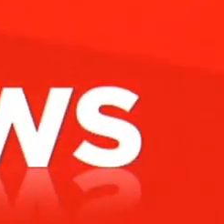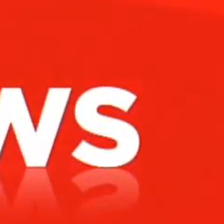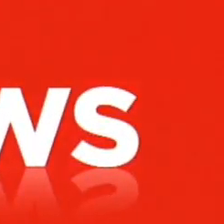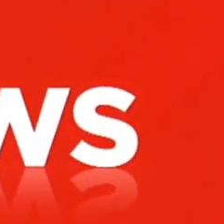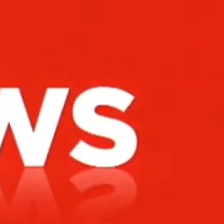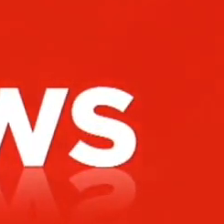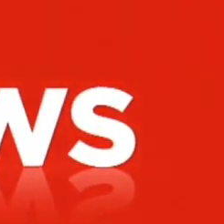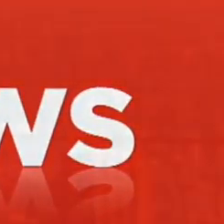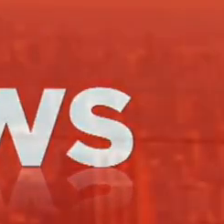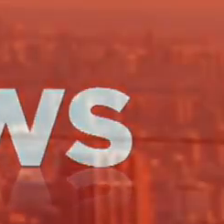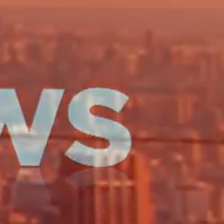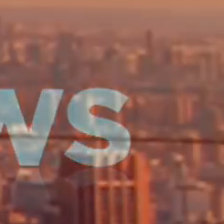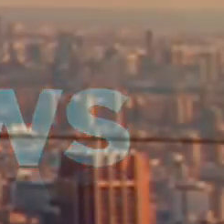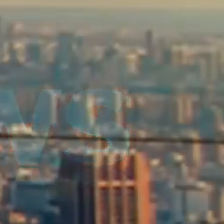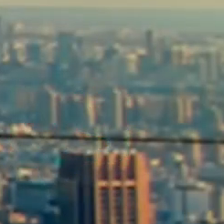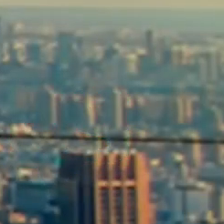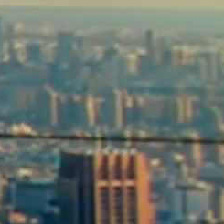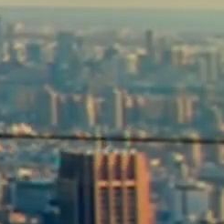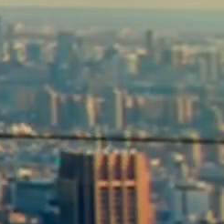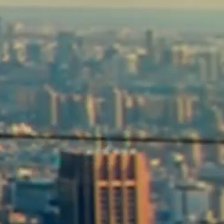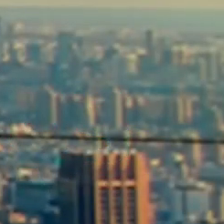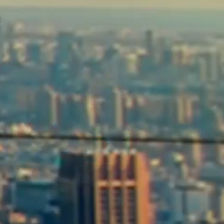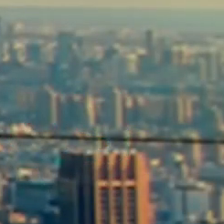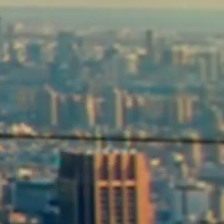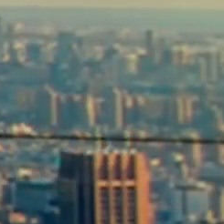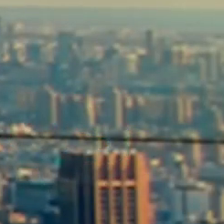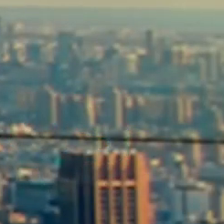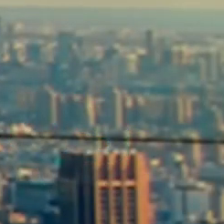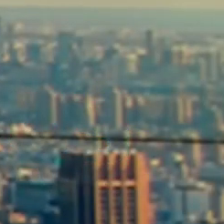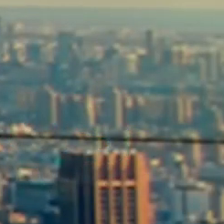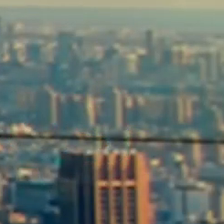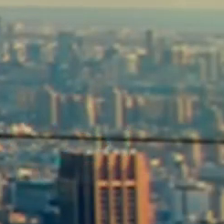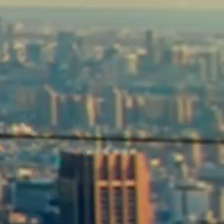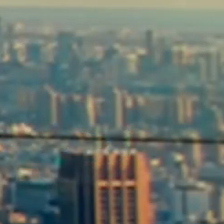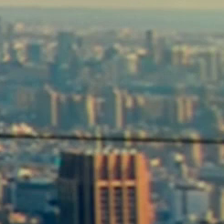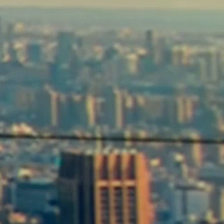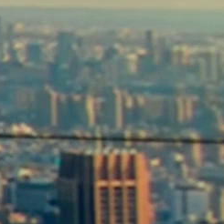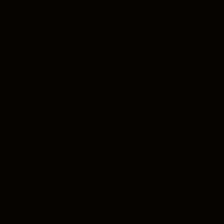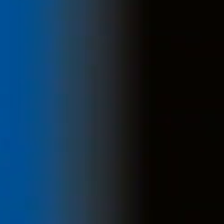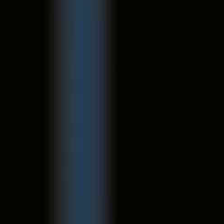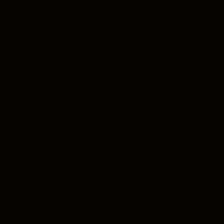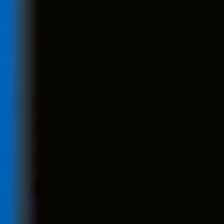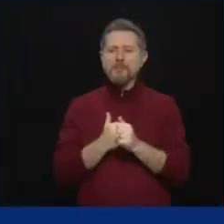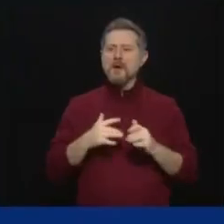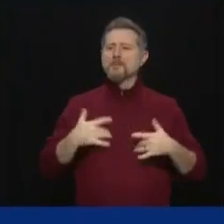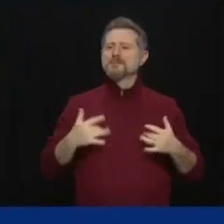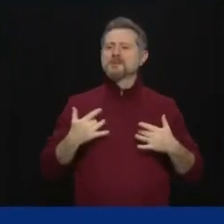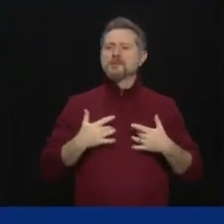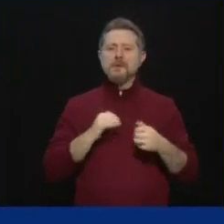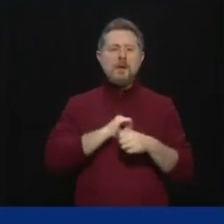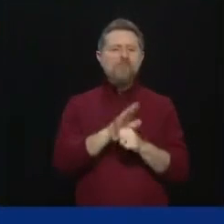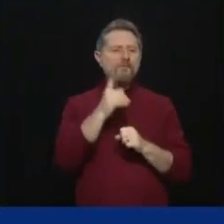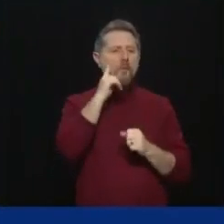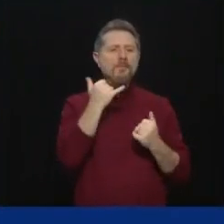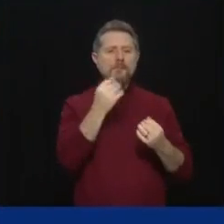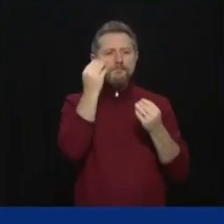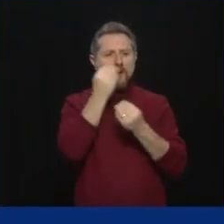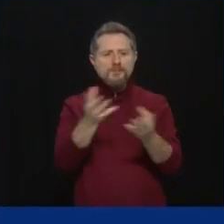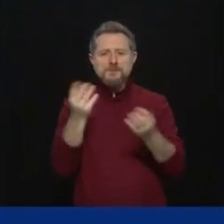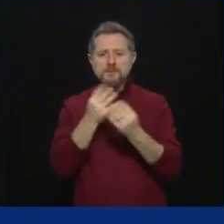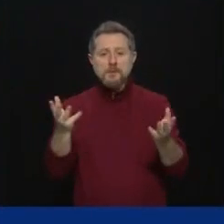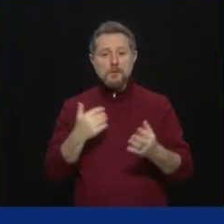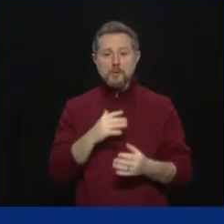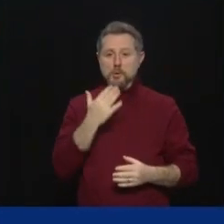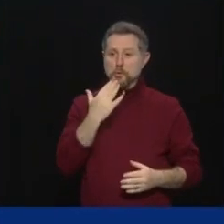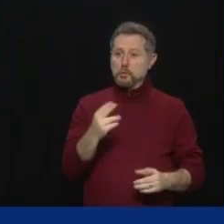This is breaking news. Governor Kathy Hochul is giving an update on the coronavirus pandemic in New York. Let's go to it now. Very, very good news is that the